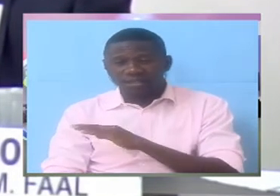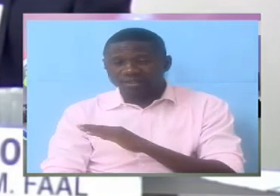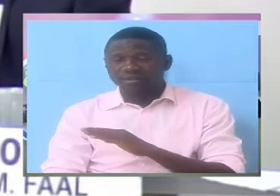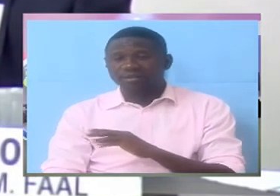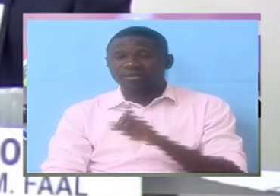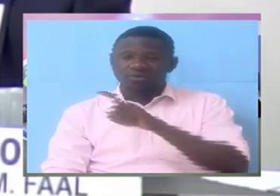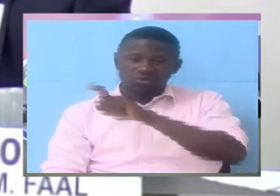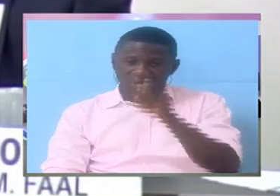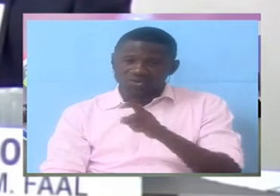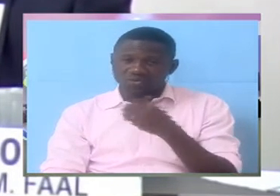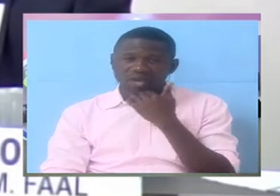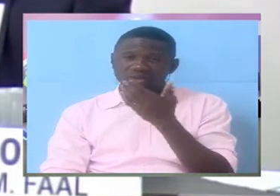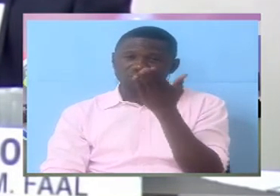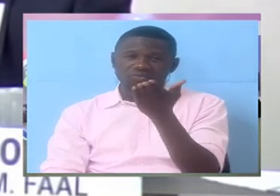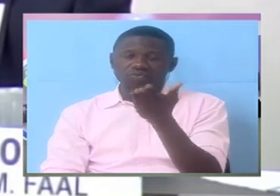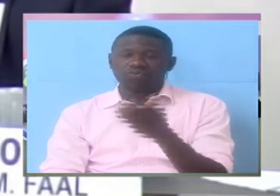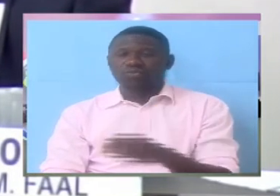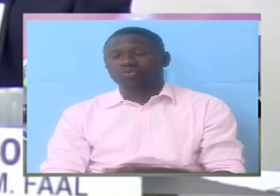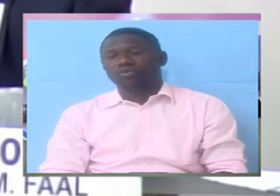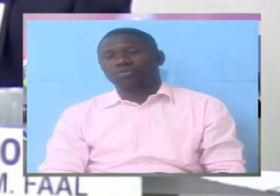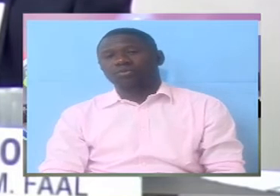Well,